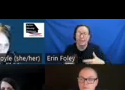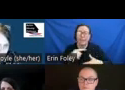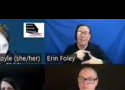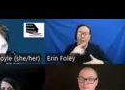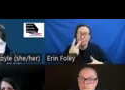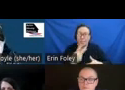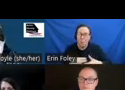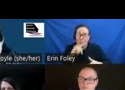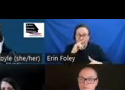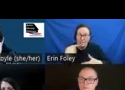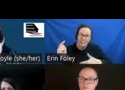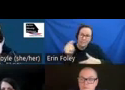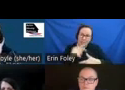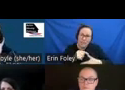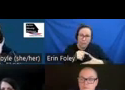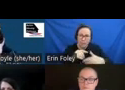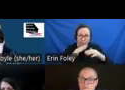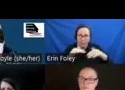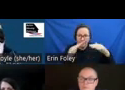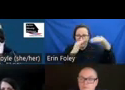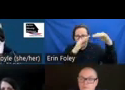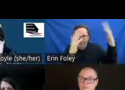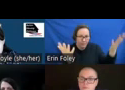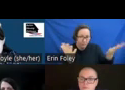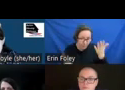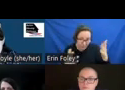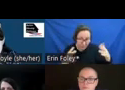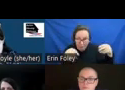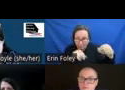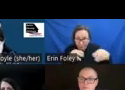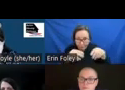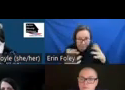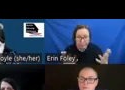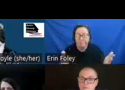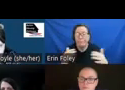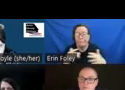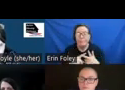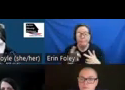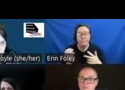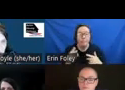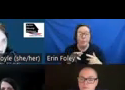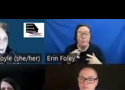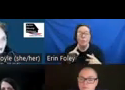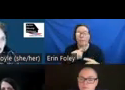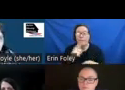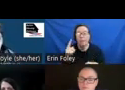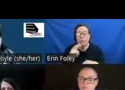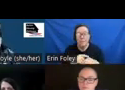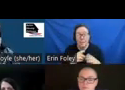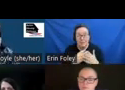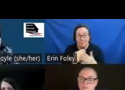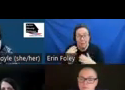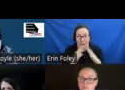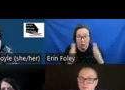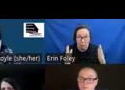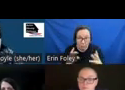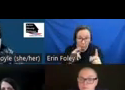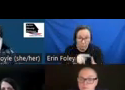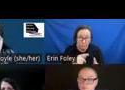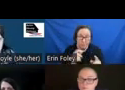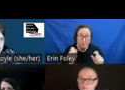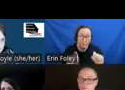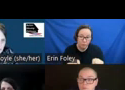A person can, if their income is high enough to qualify for a mortgage, enter a first-time homebuyer lottery. A